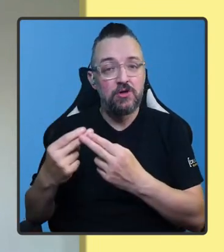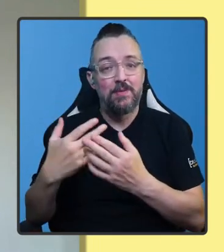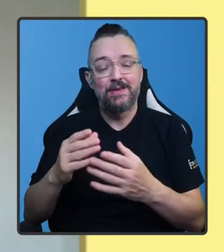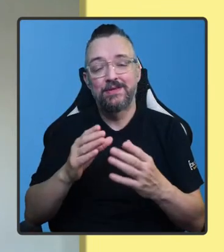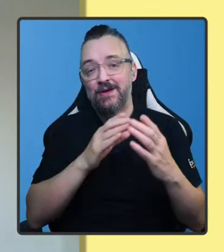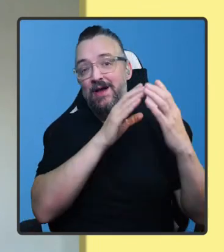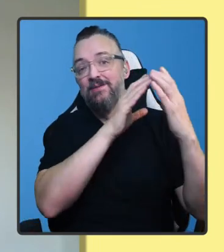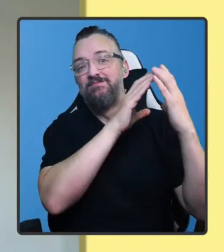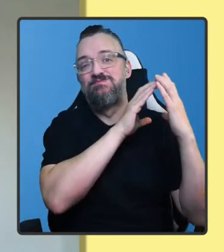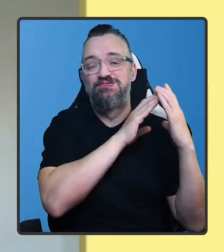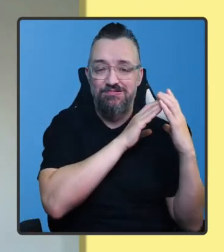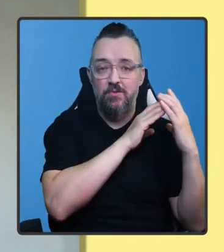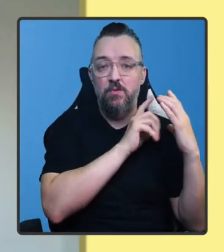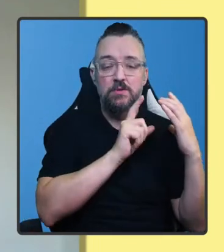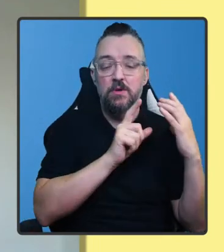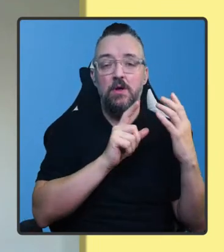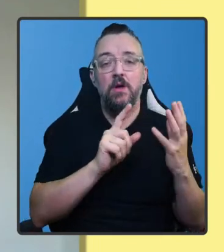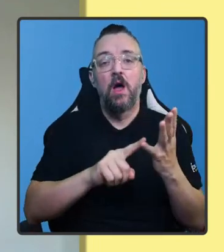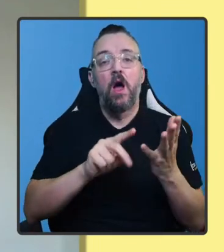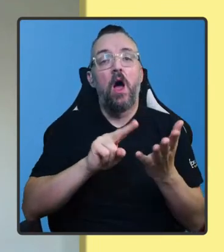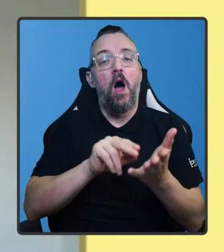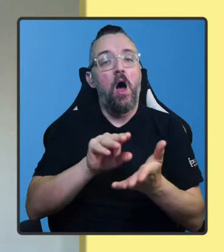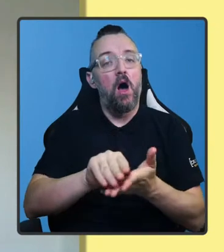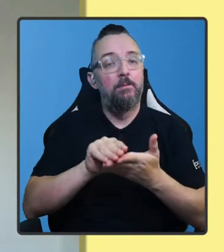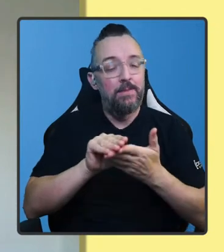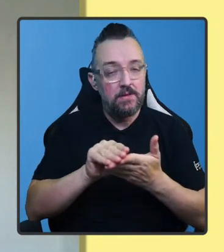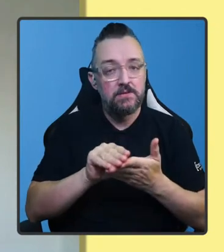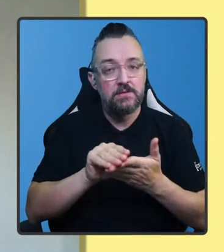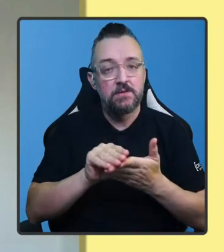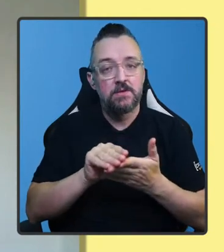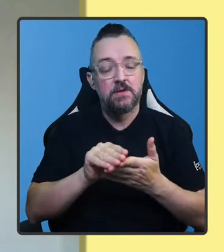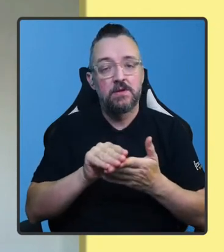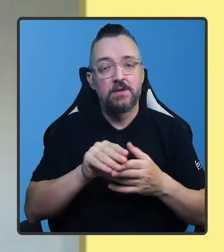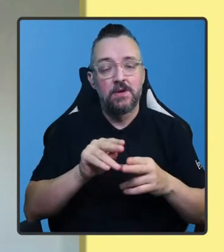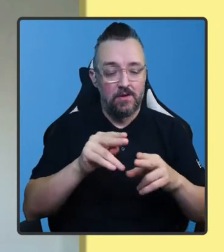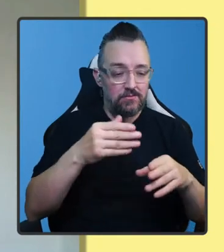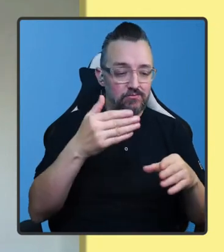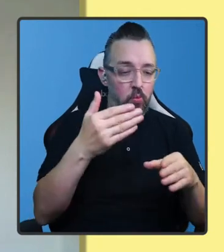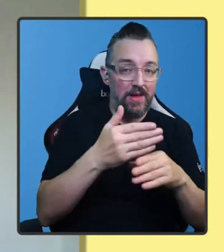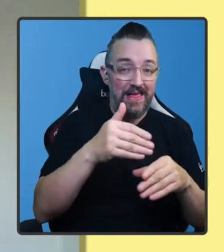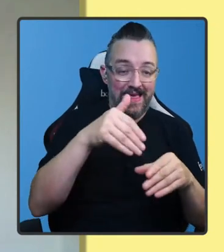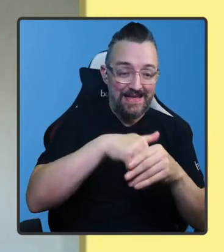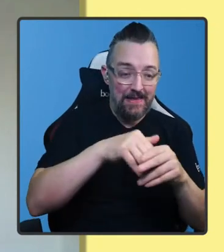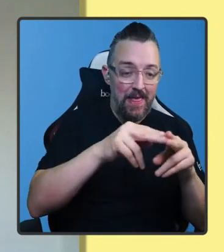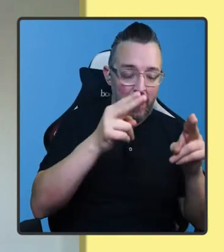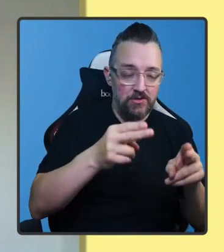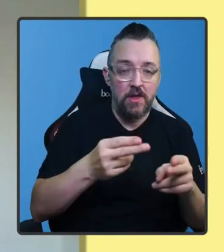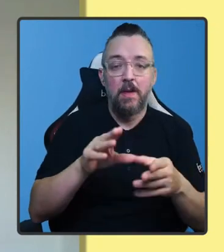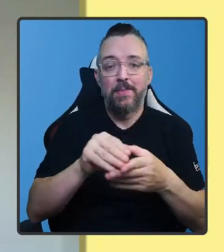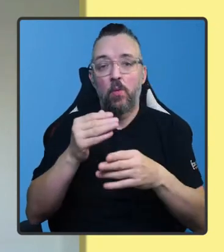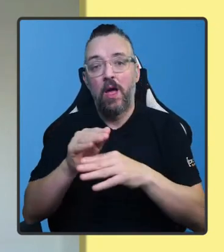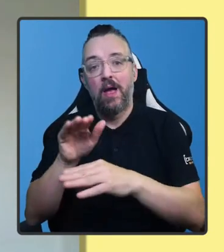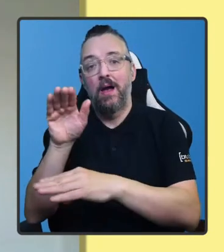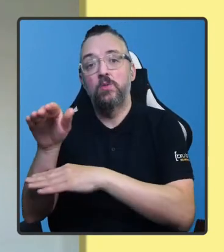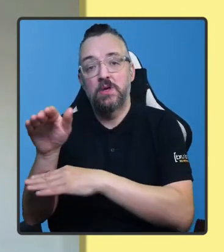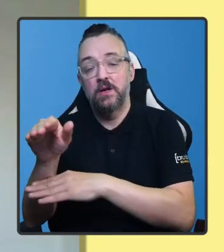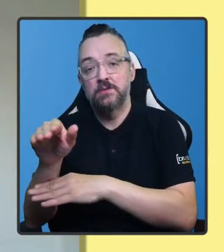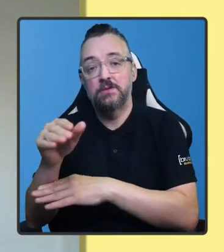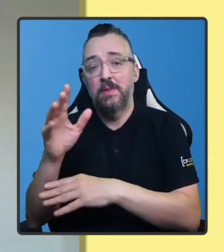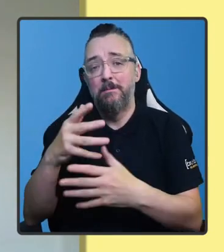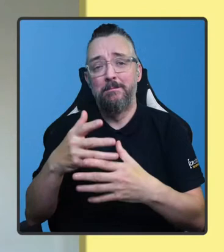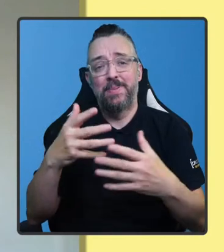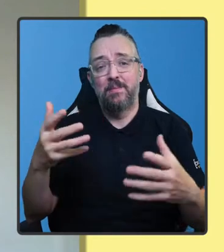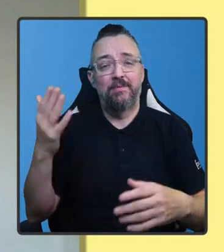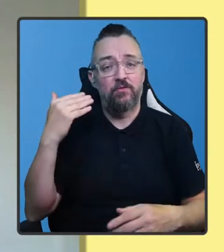burden of unpaid domestic work and paid work outside the home in greater numbers than ever before. We